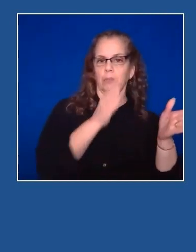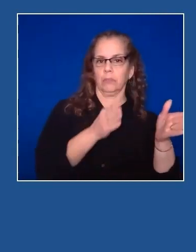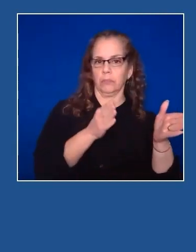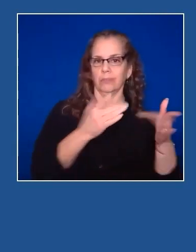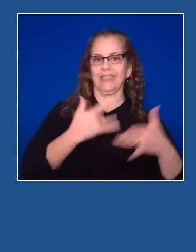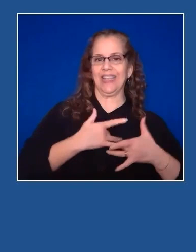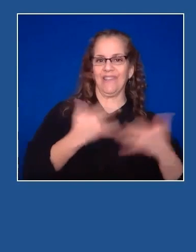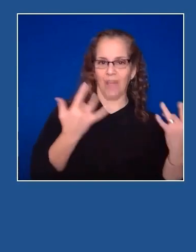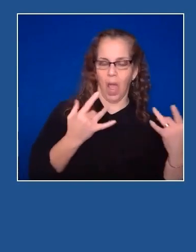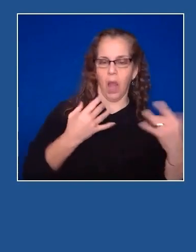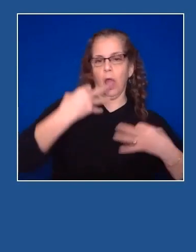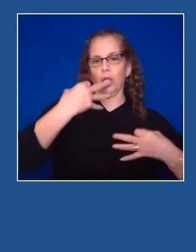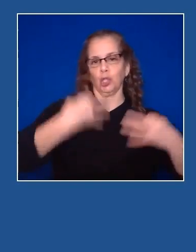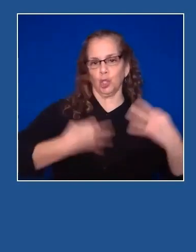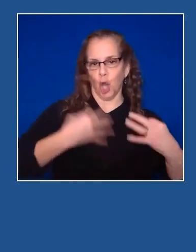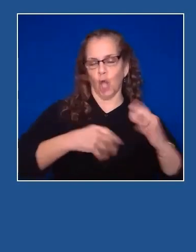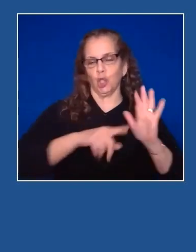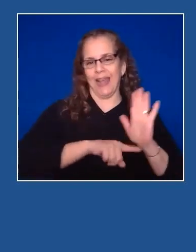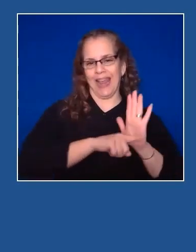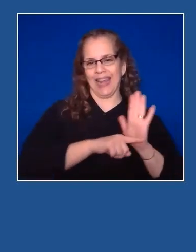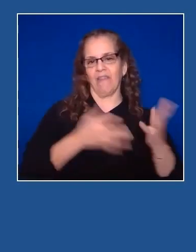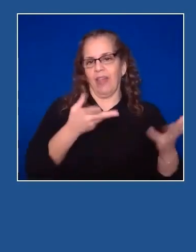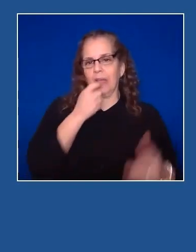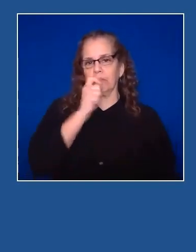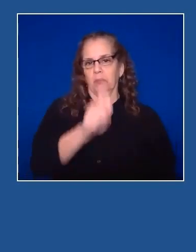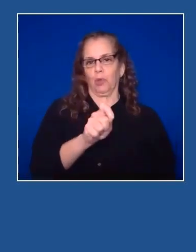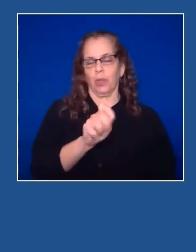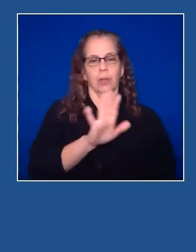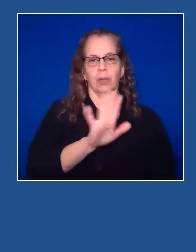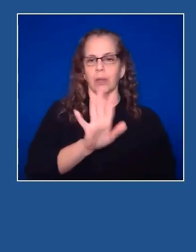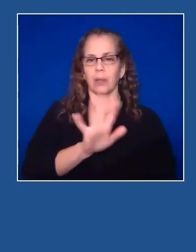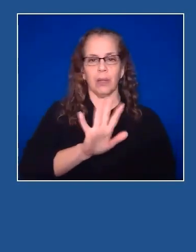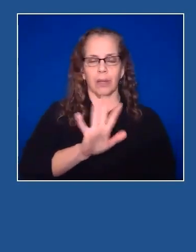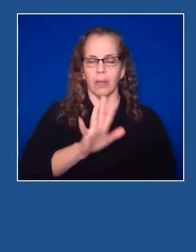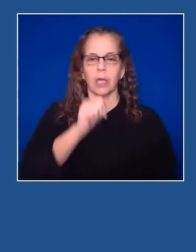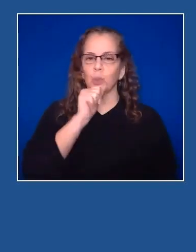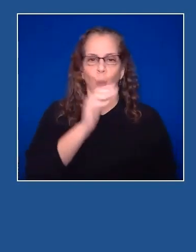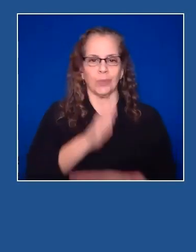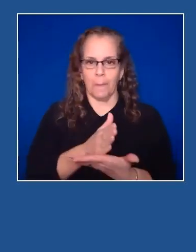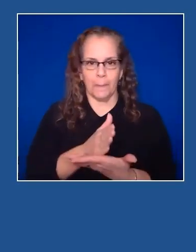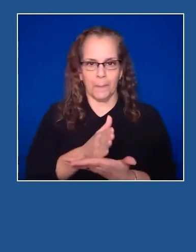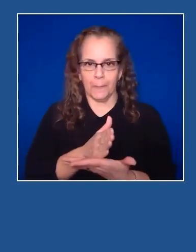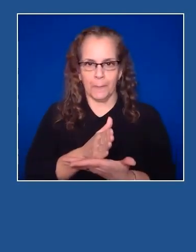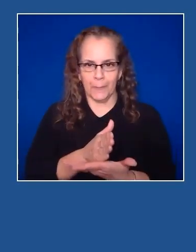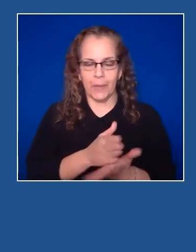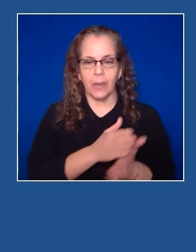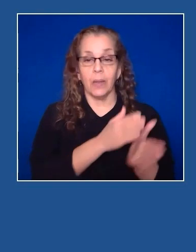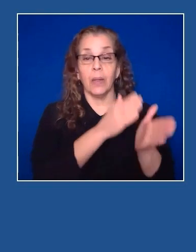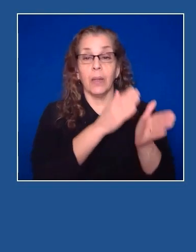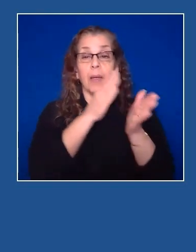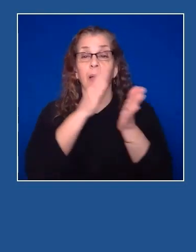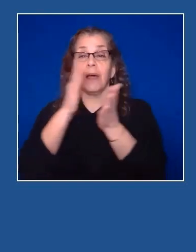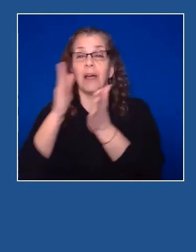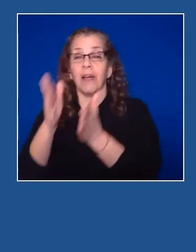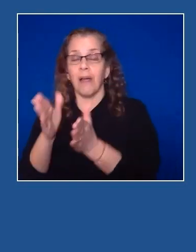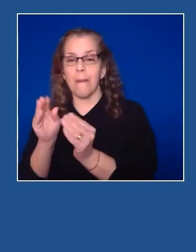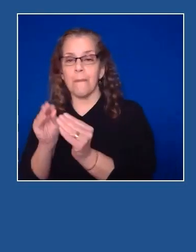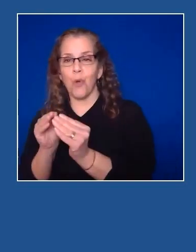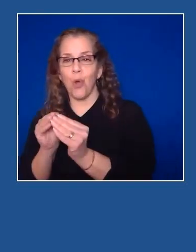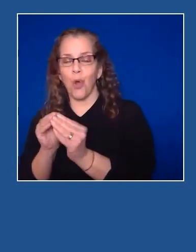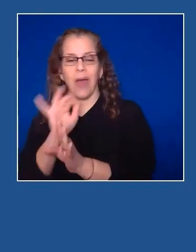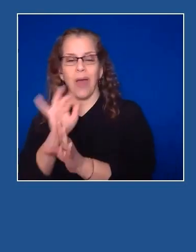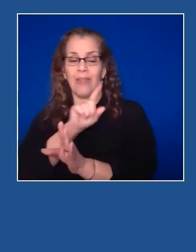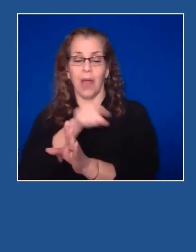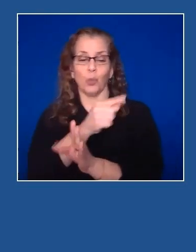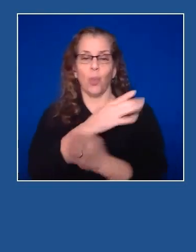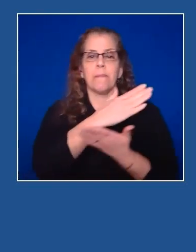attempts and self-harming episodes. But let's not stop there, because that's only part of